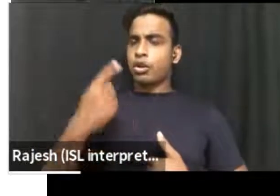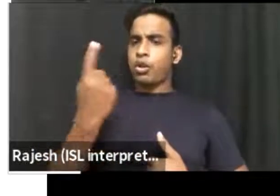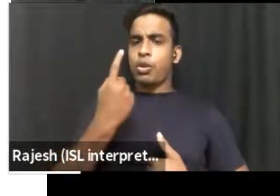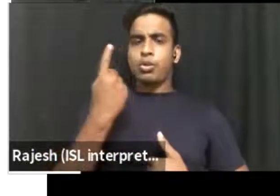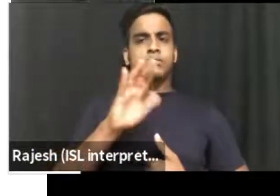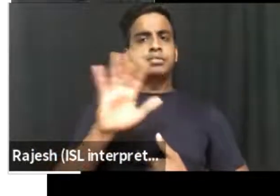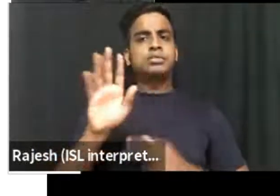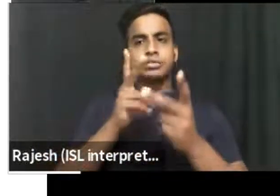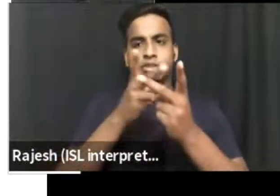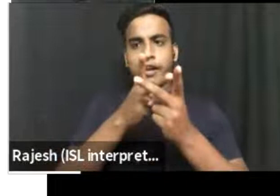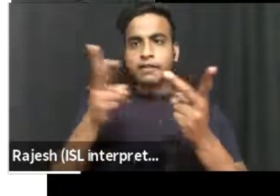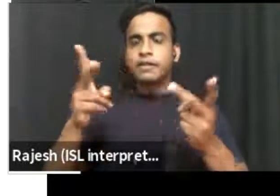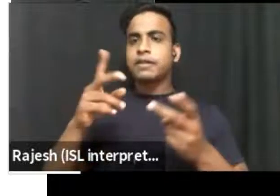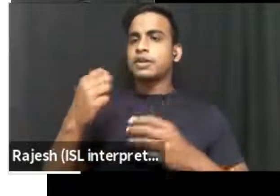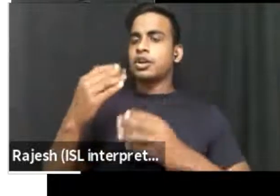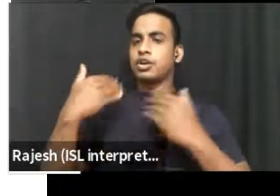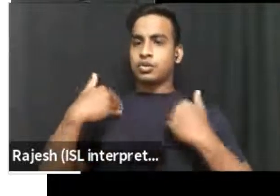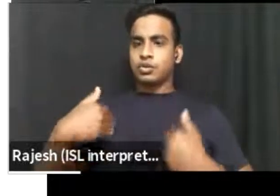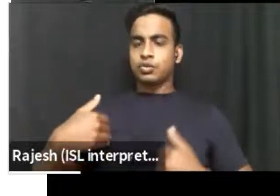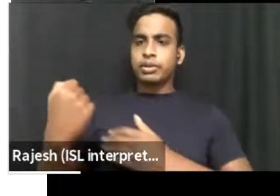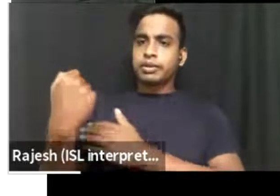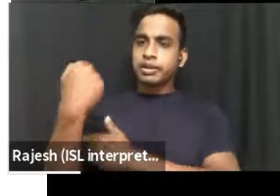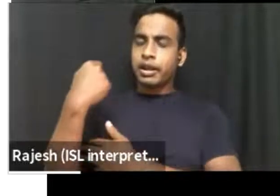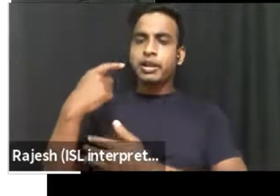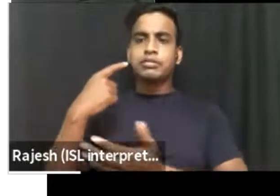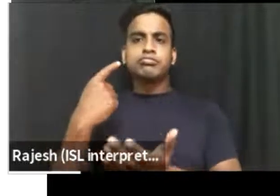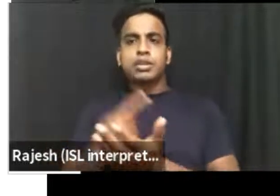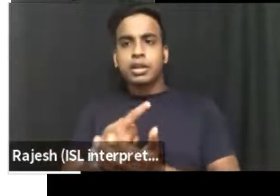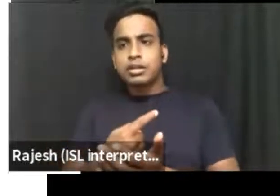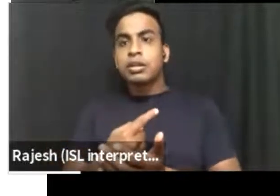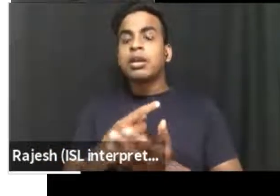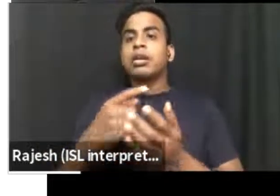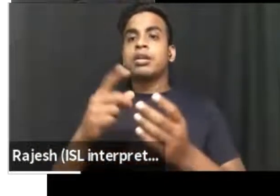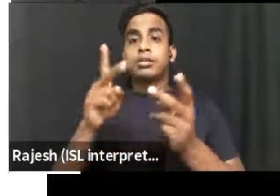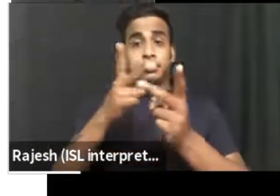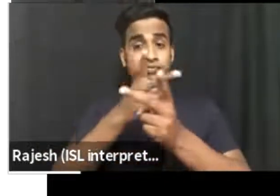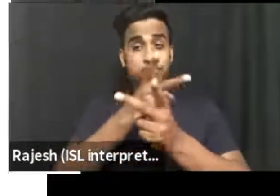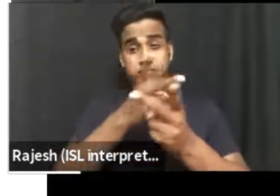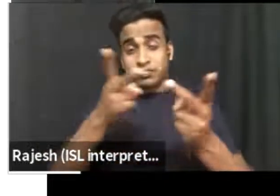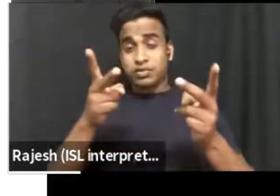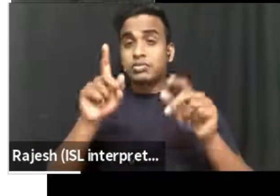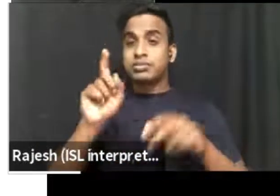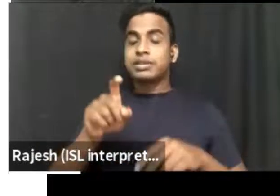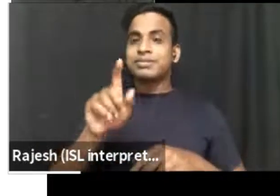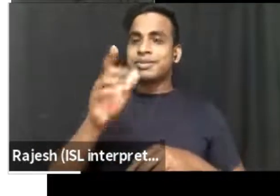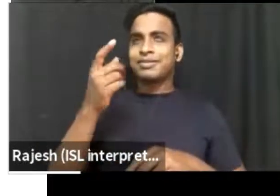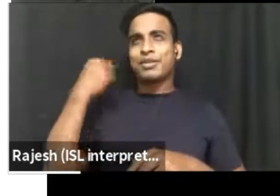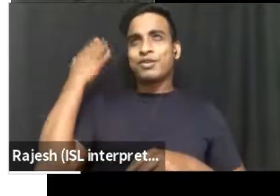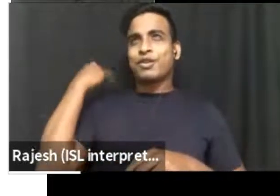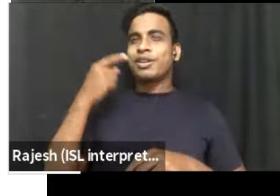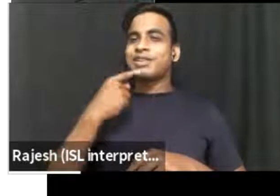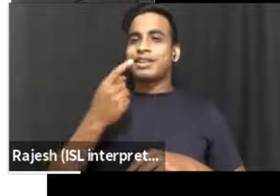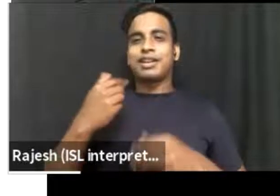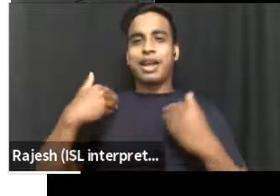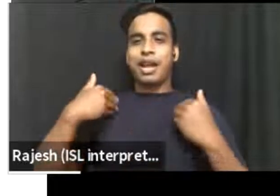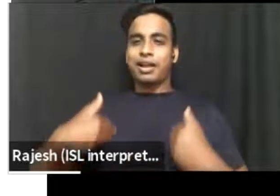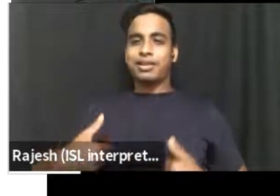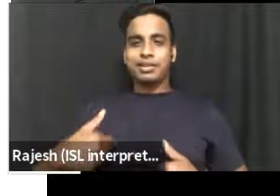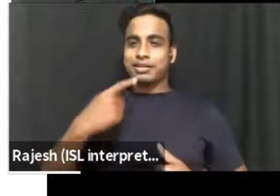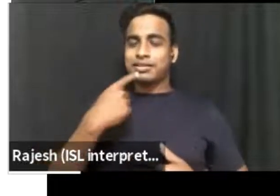rights model, about social inclusion, but however, because of the gap in all this that we are seeing, because of